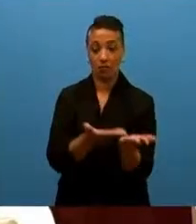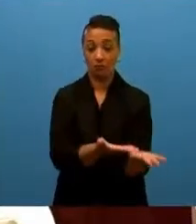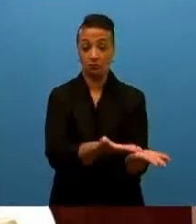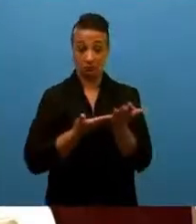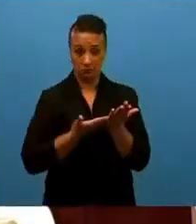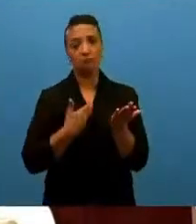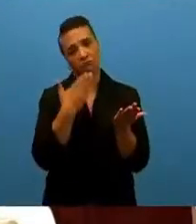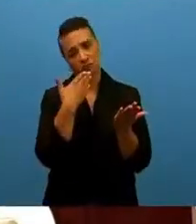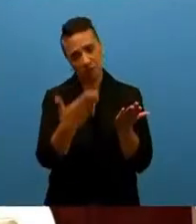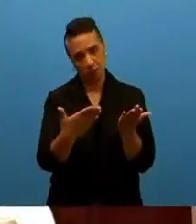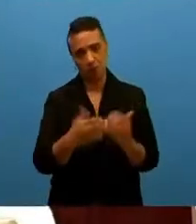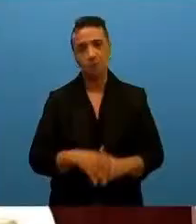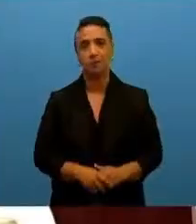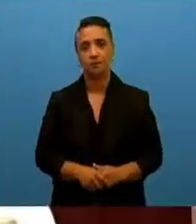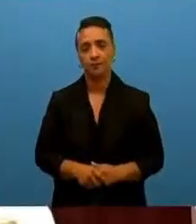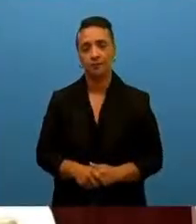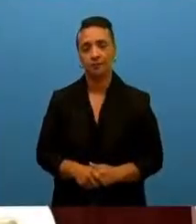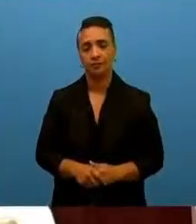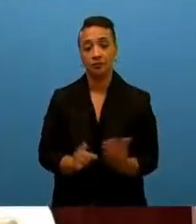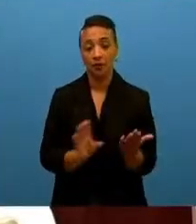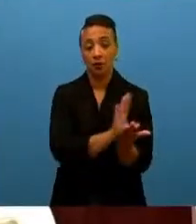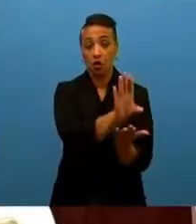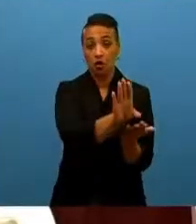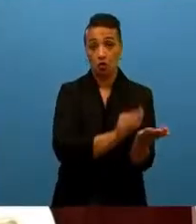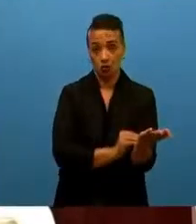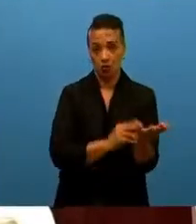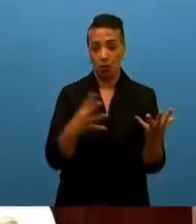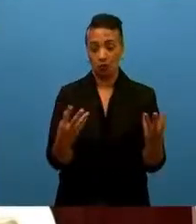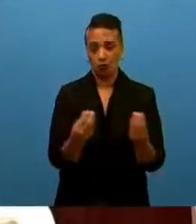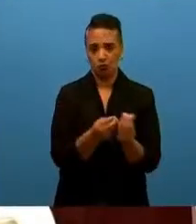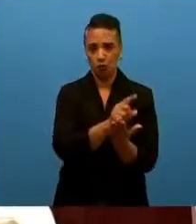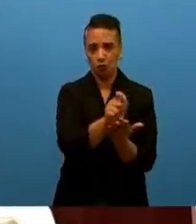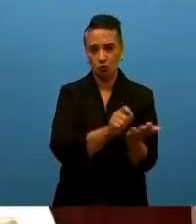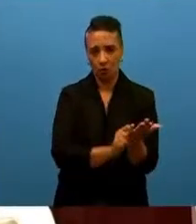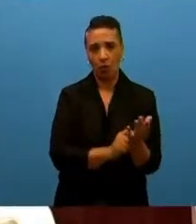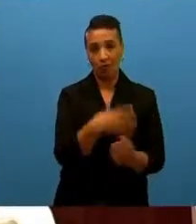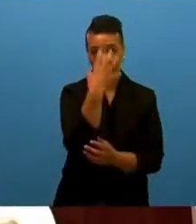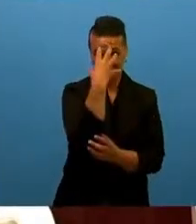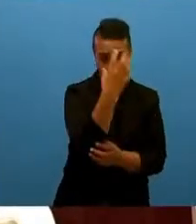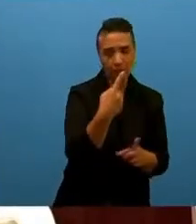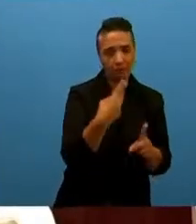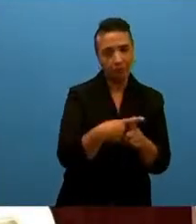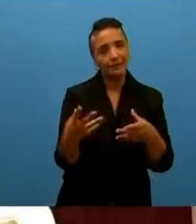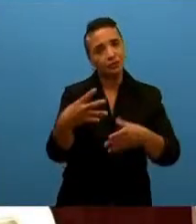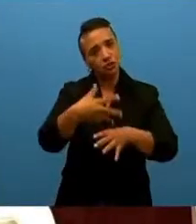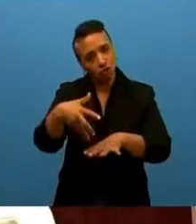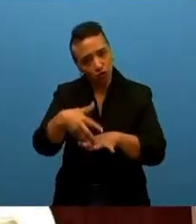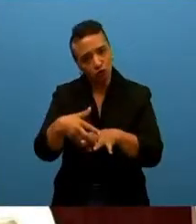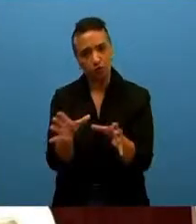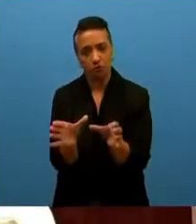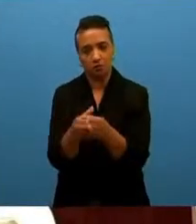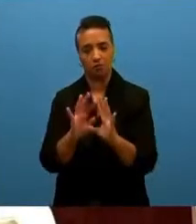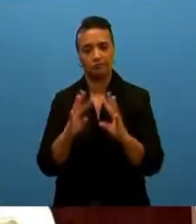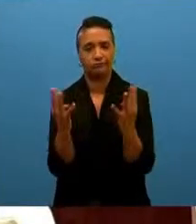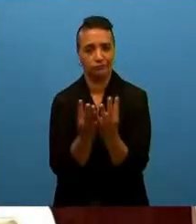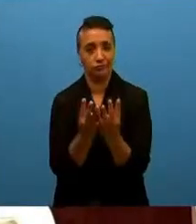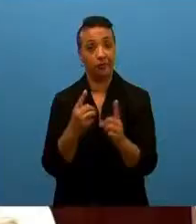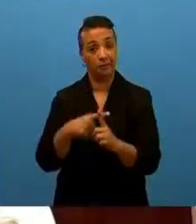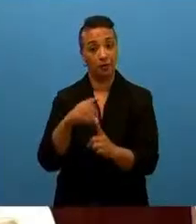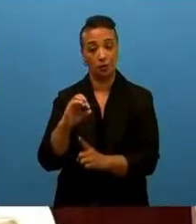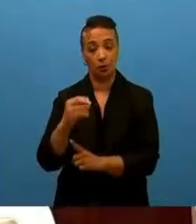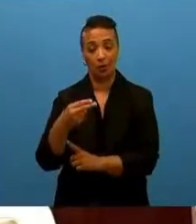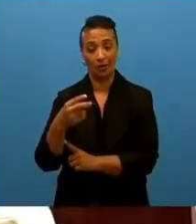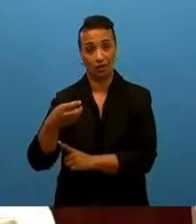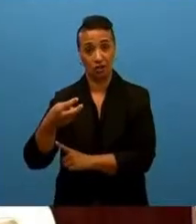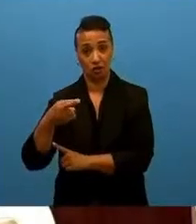Caucus. We welcome the joint reports of the states and indigenous co-facilitators and then OHCHR,